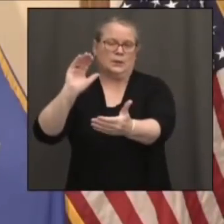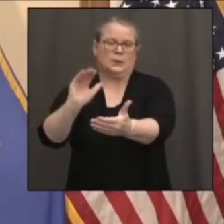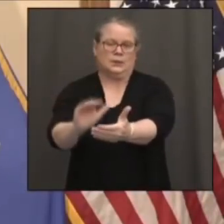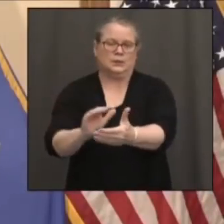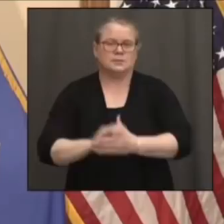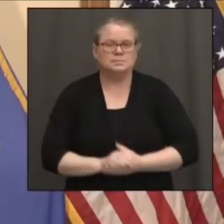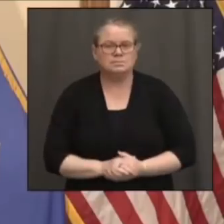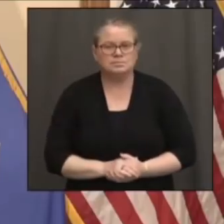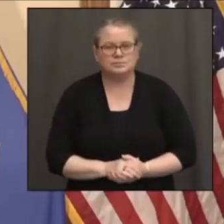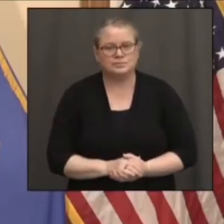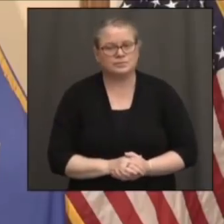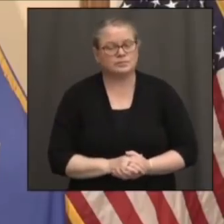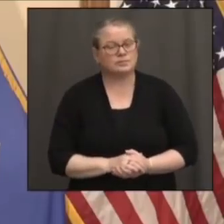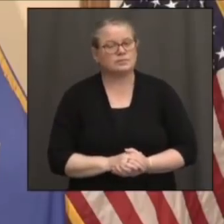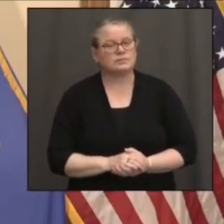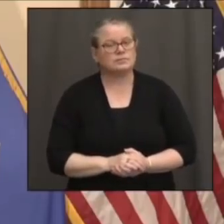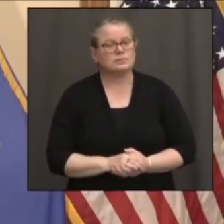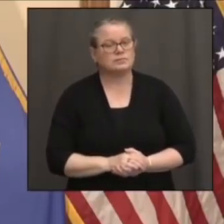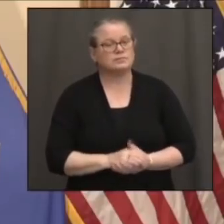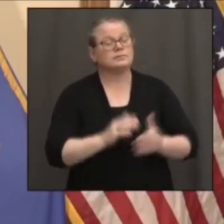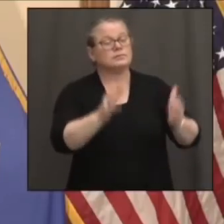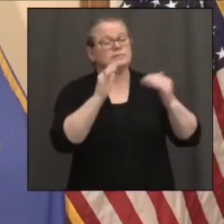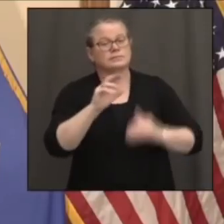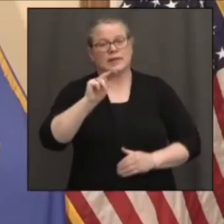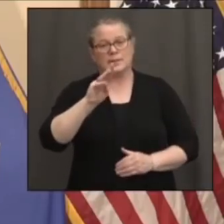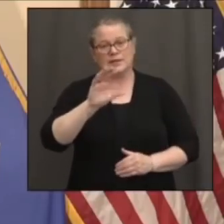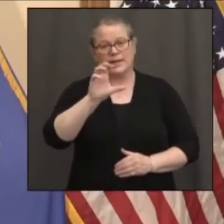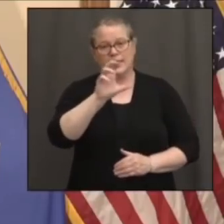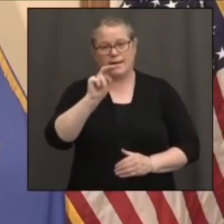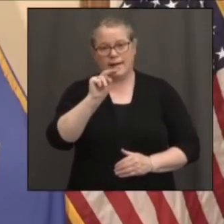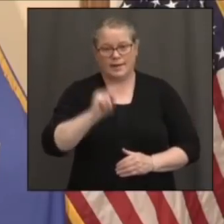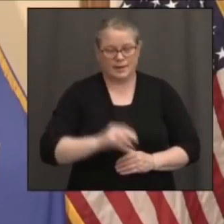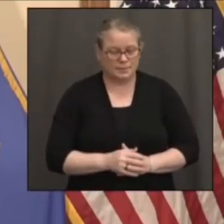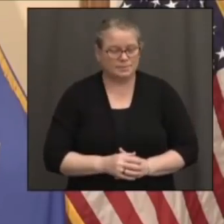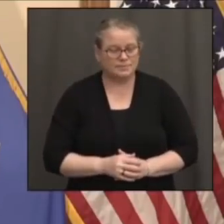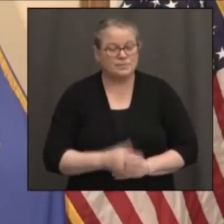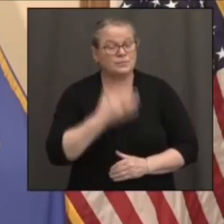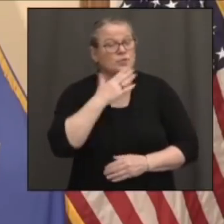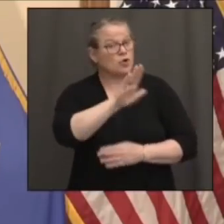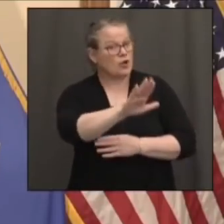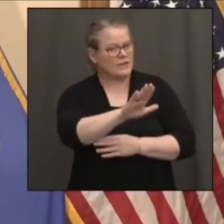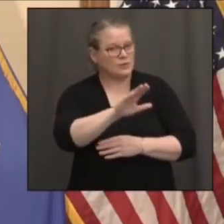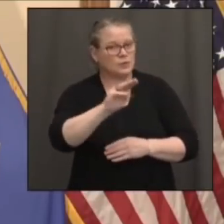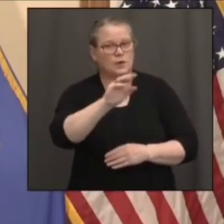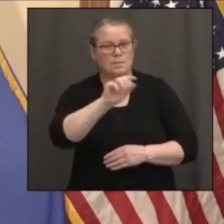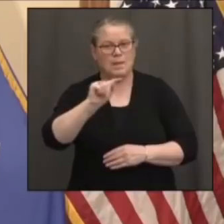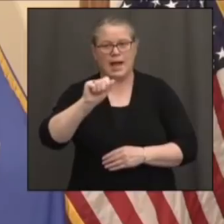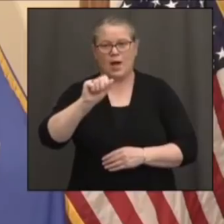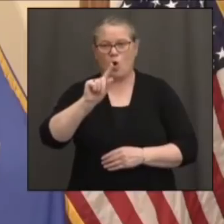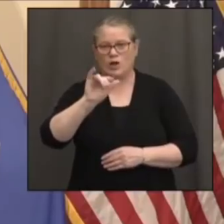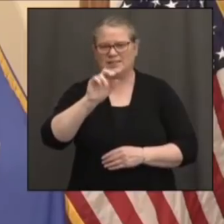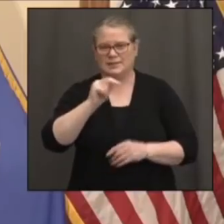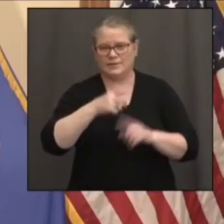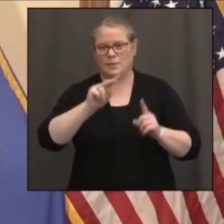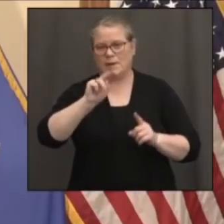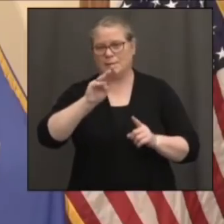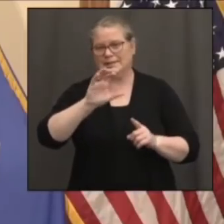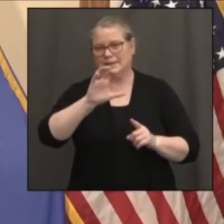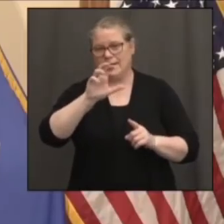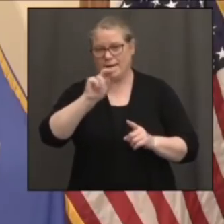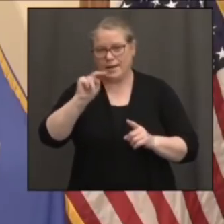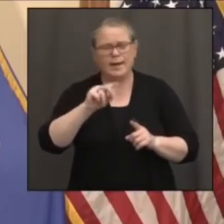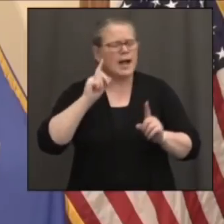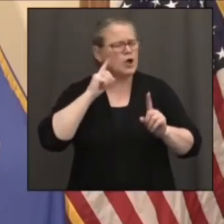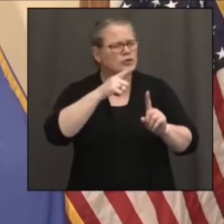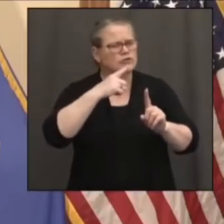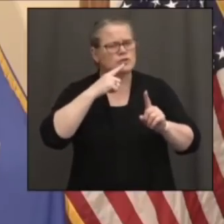NBC Connecticut. Good afternoon, Governor. Matt Austin with NBC Connecticut. I heard you mention 80% in terms of the